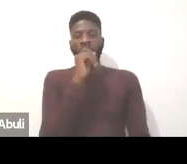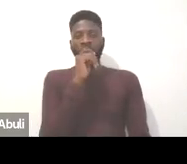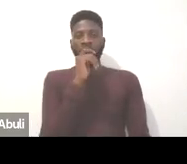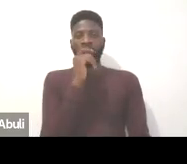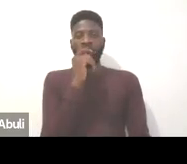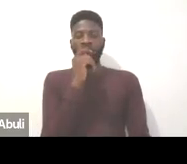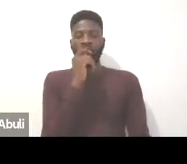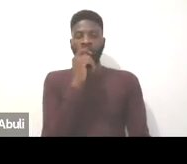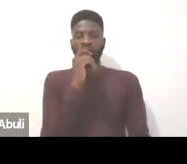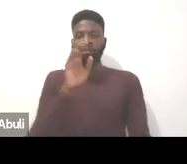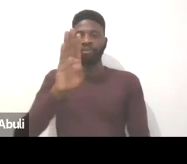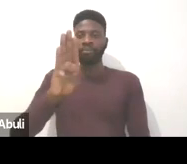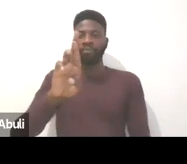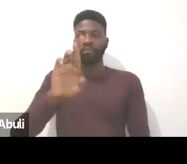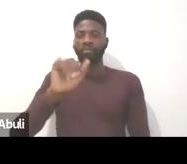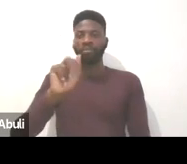Brian.